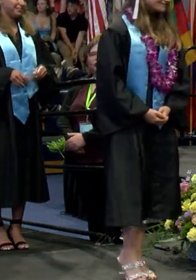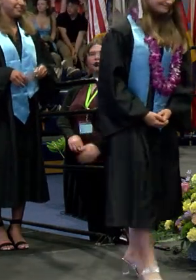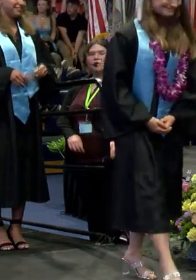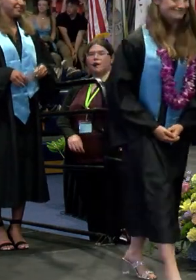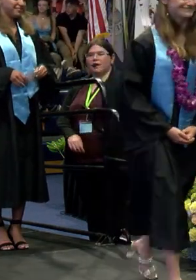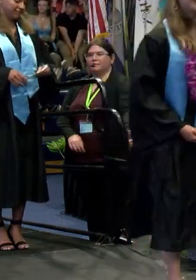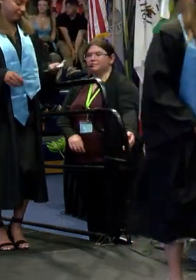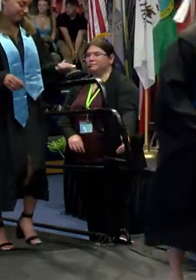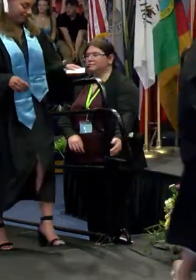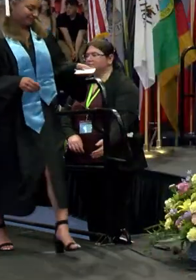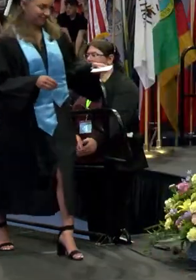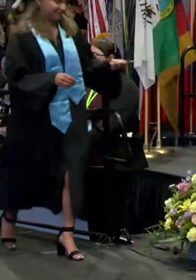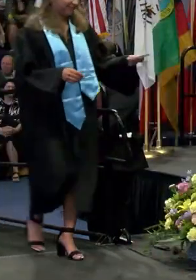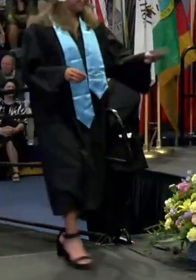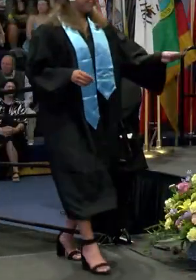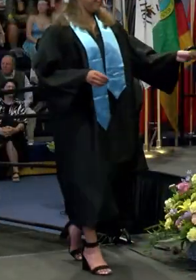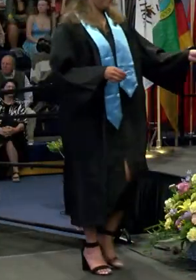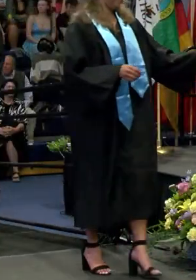Perlot.